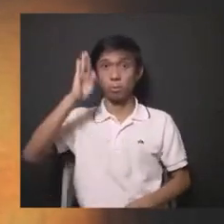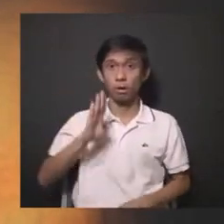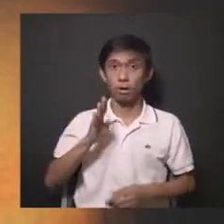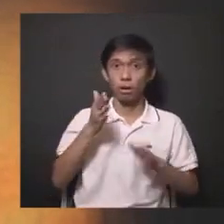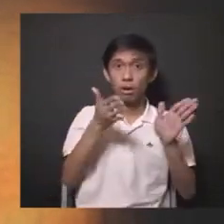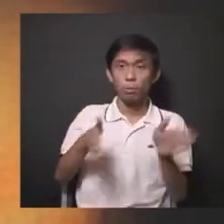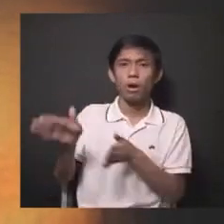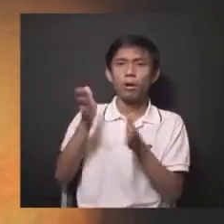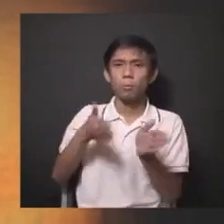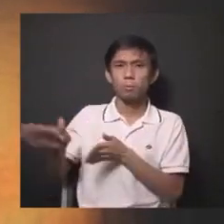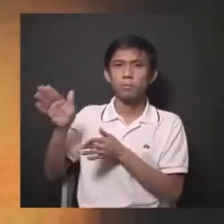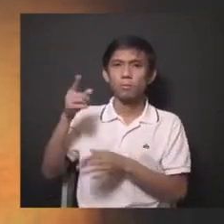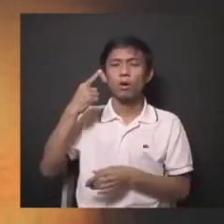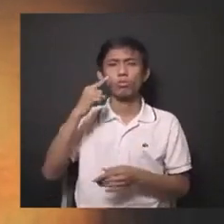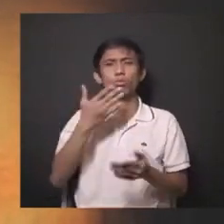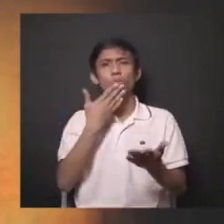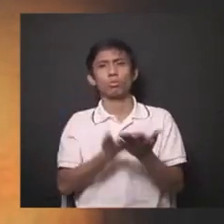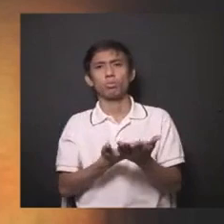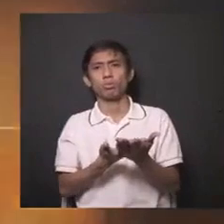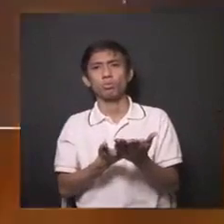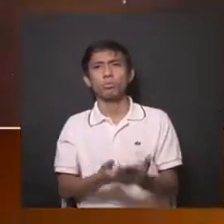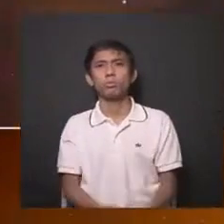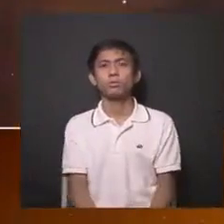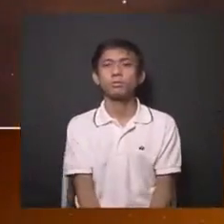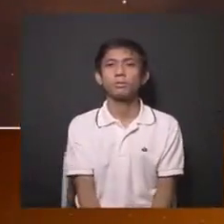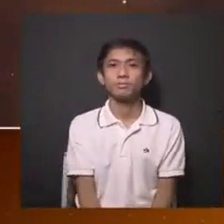good. Check this out.